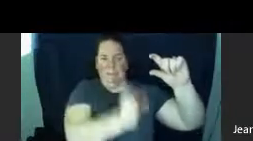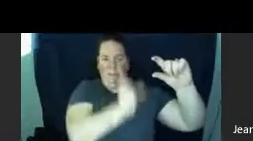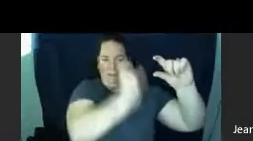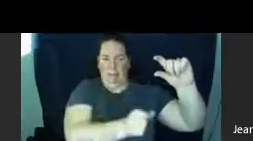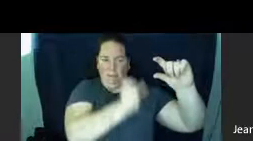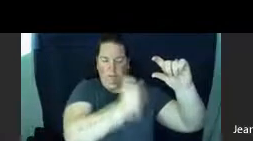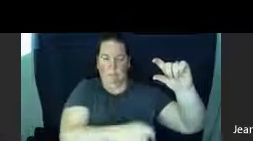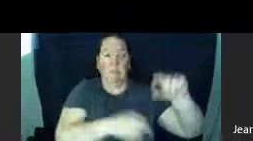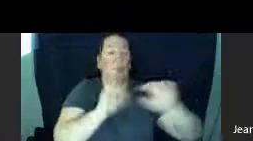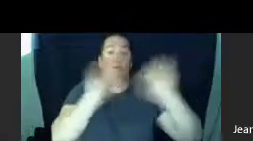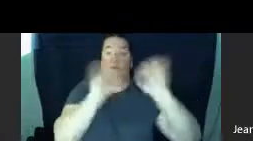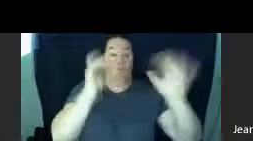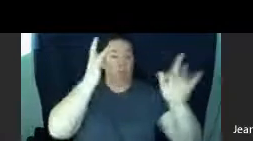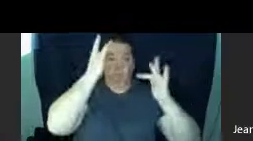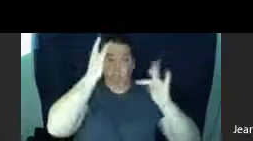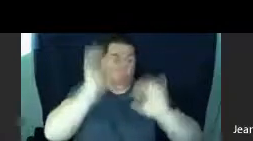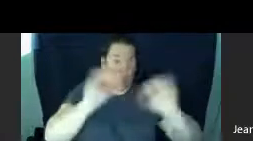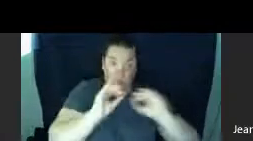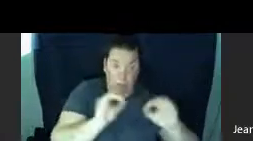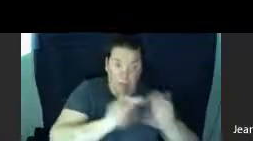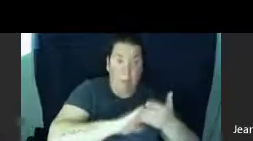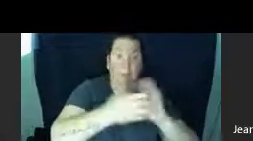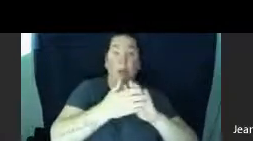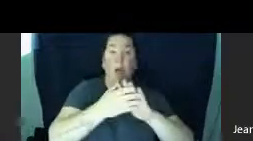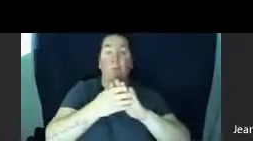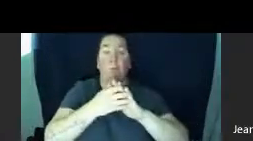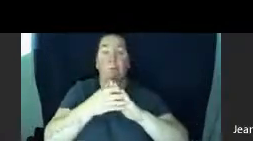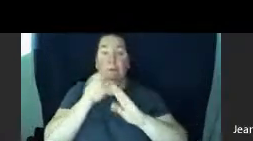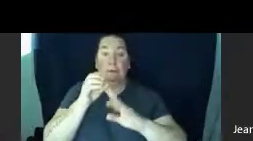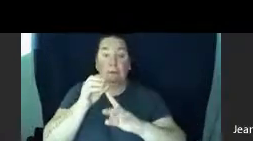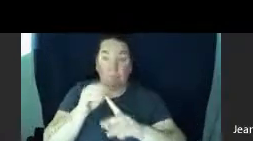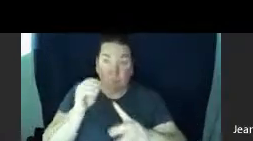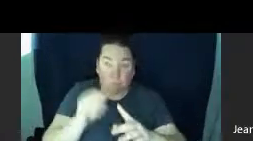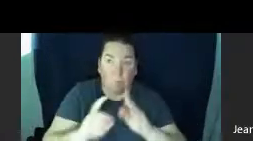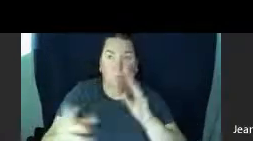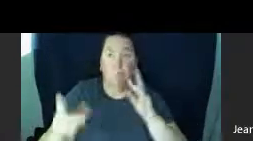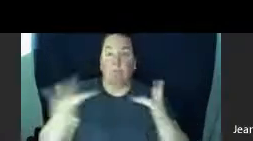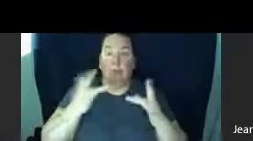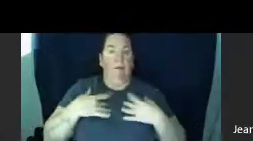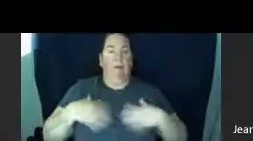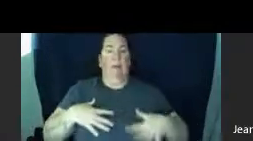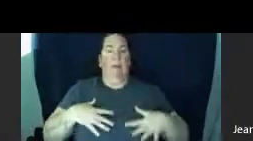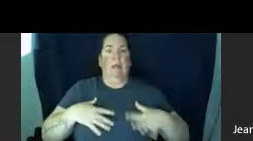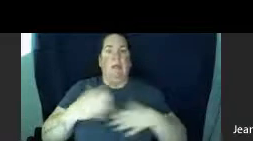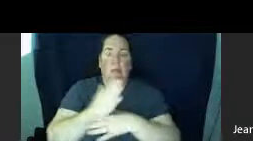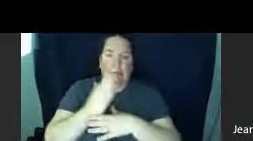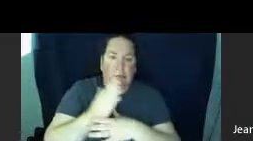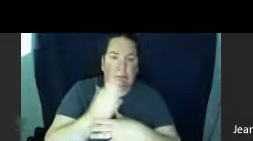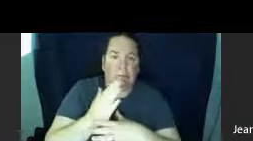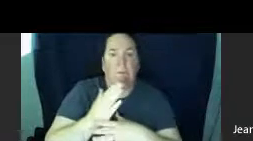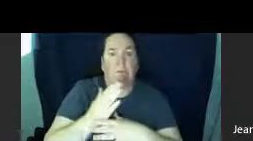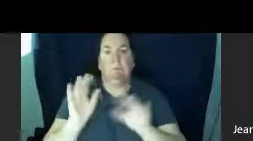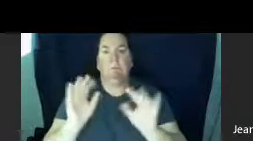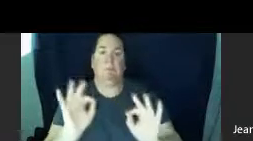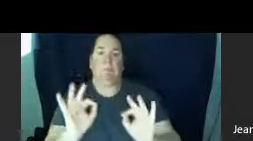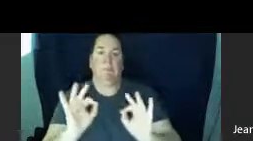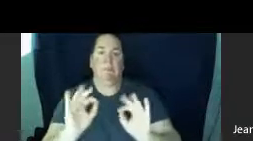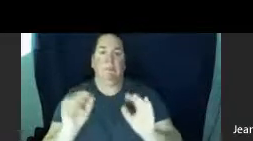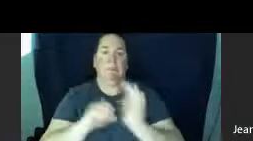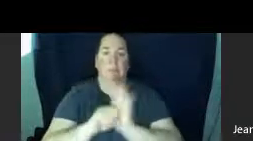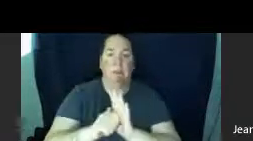Someone without any illness, and then they become exposed, they have mild to moderate symptoms, maybe they become hospitalized,